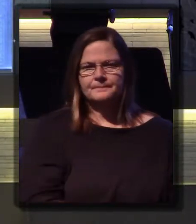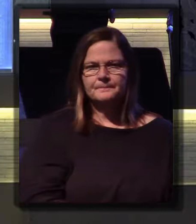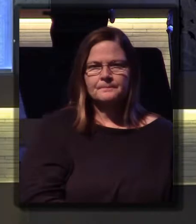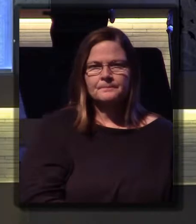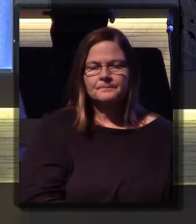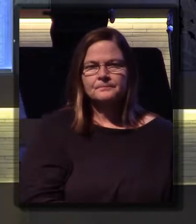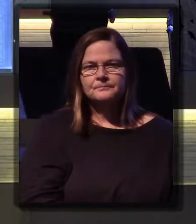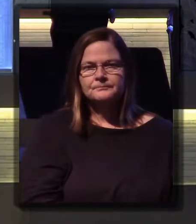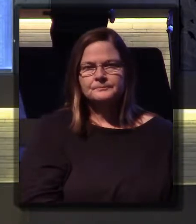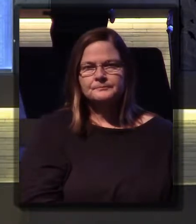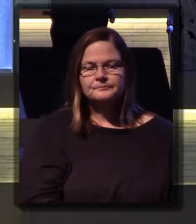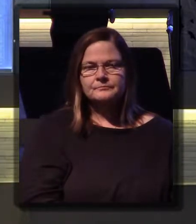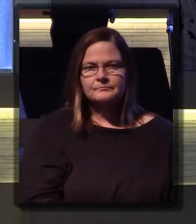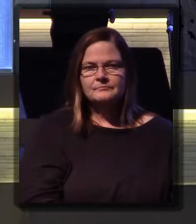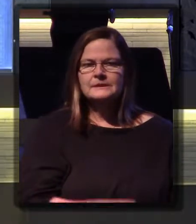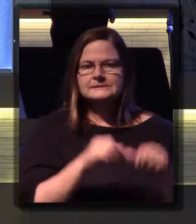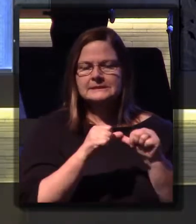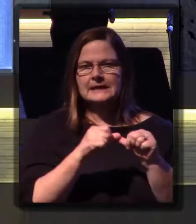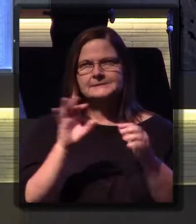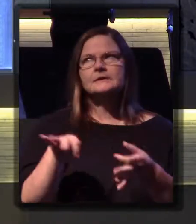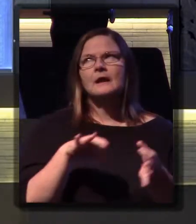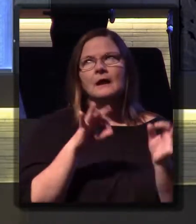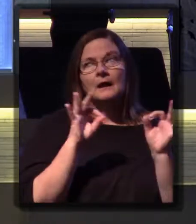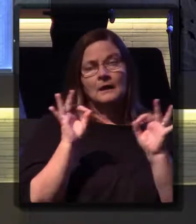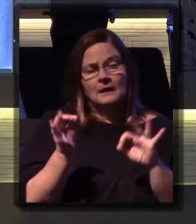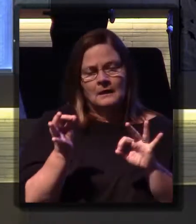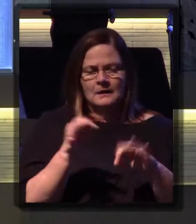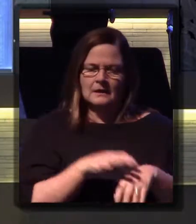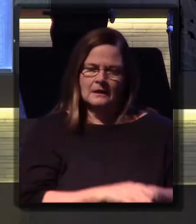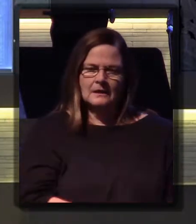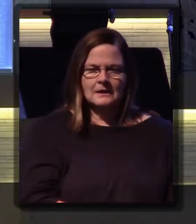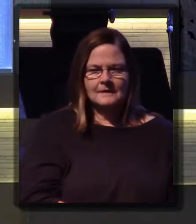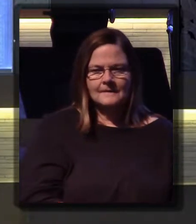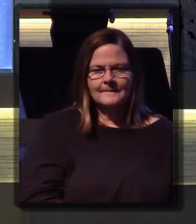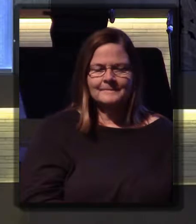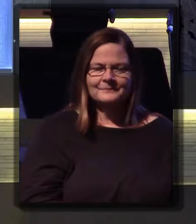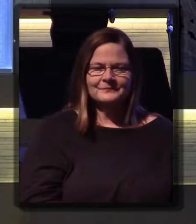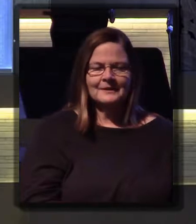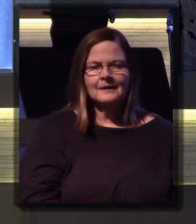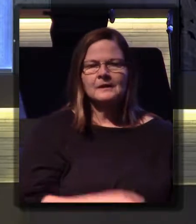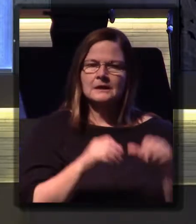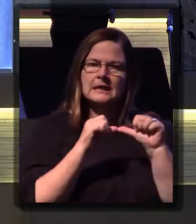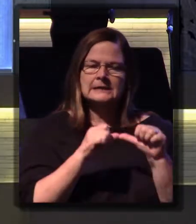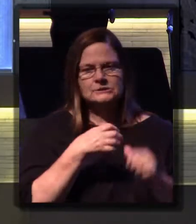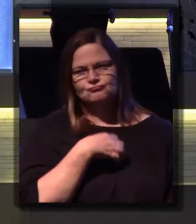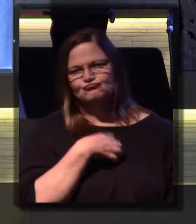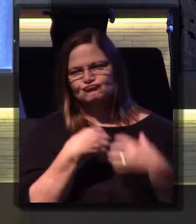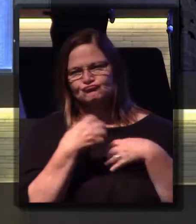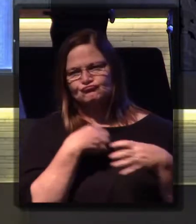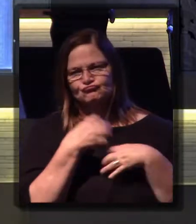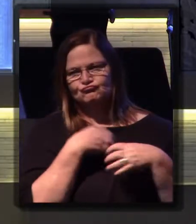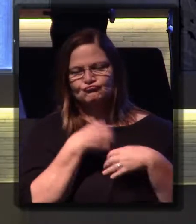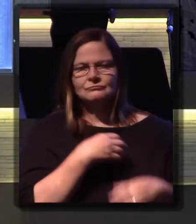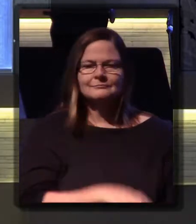There is an attitudinal problem with the scoffer. You know, it's the constant eye roller,